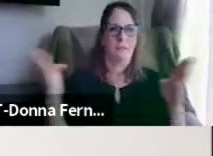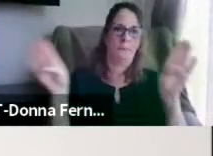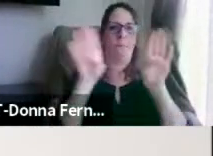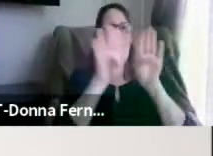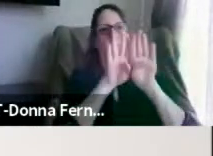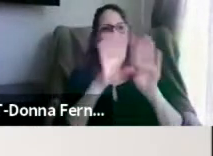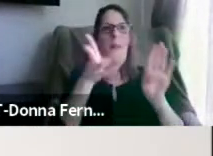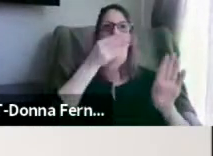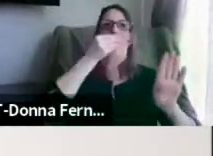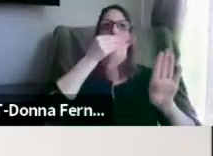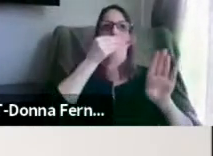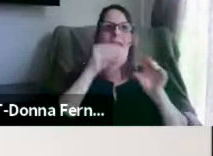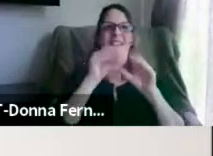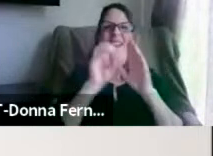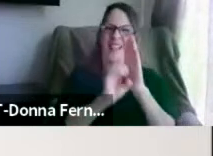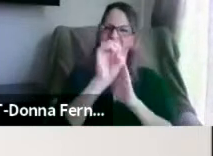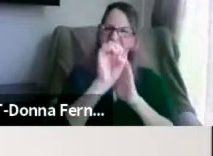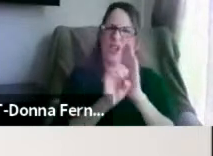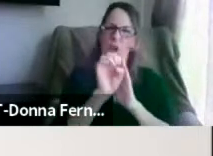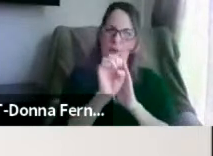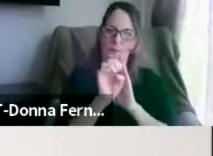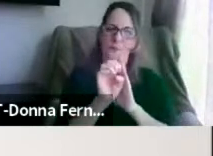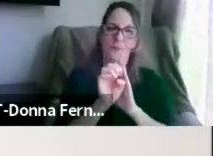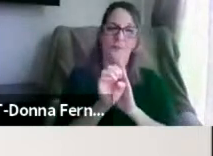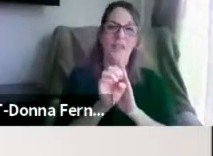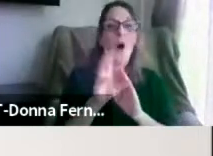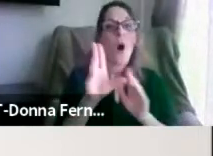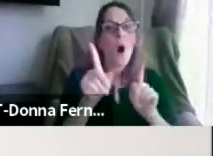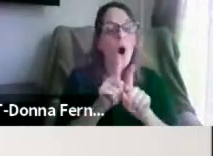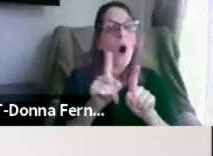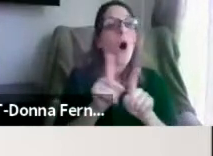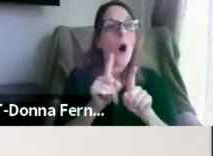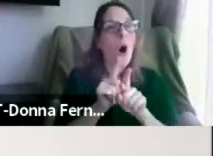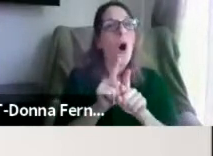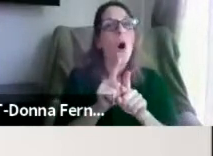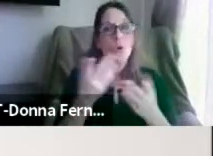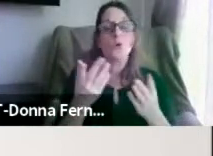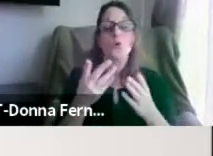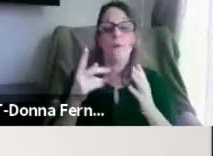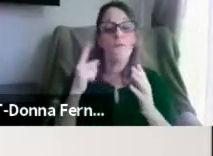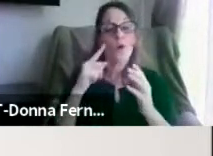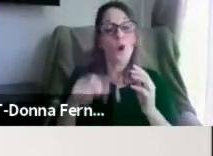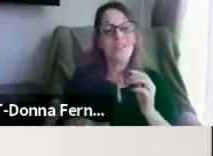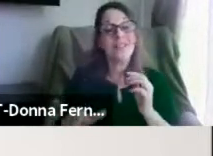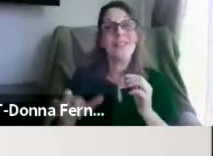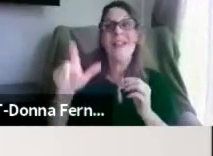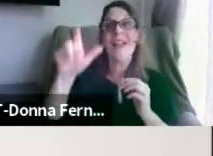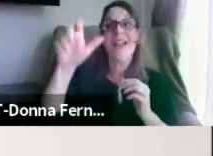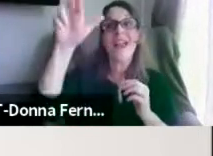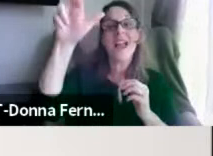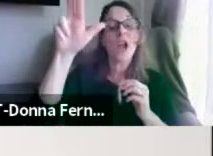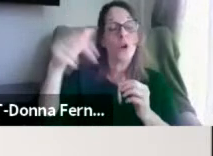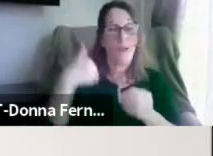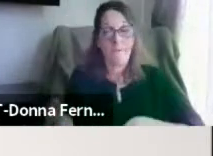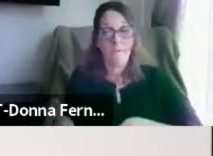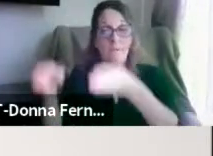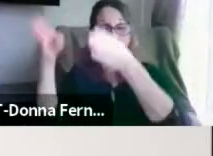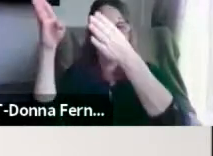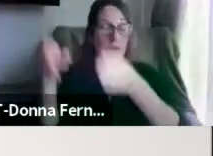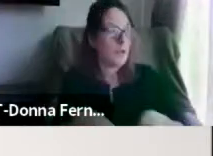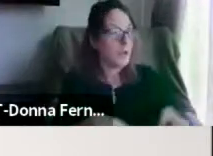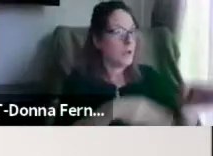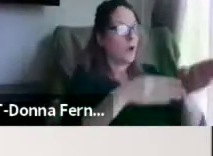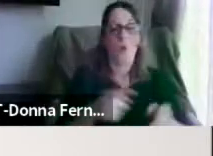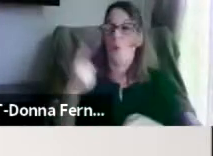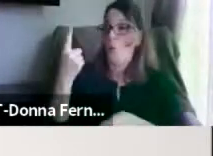in an elevator. If possible, designate sides on stairwells. If you have more than one stairwell, maybe designate